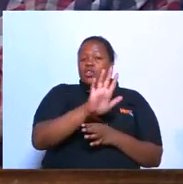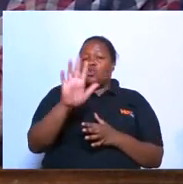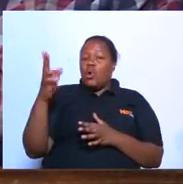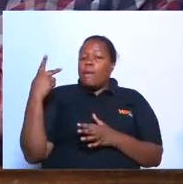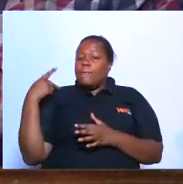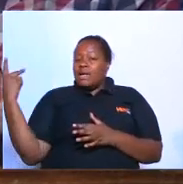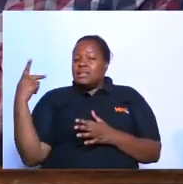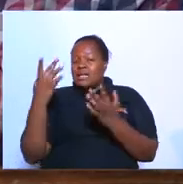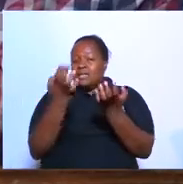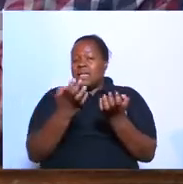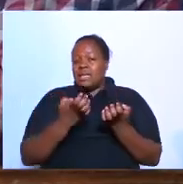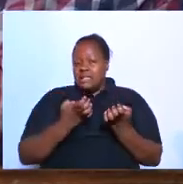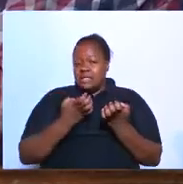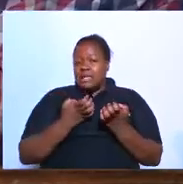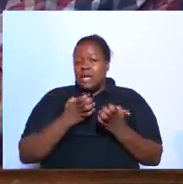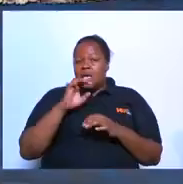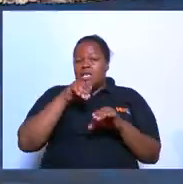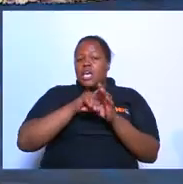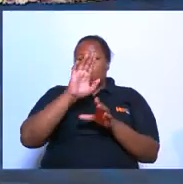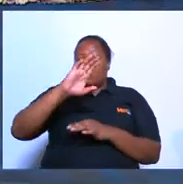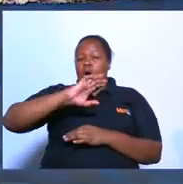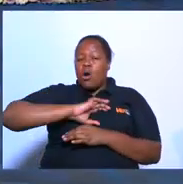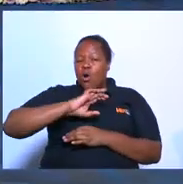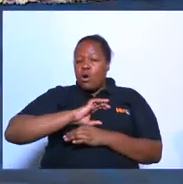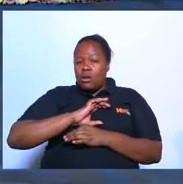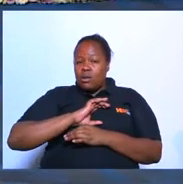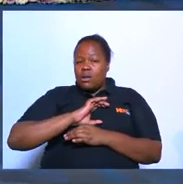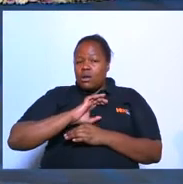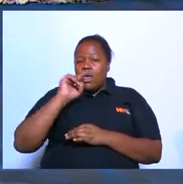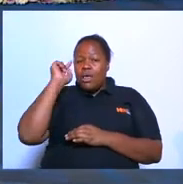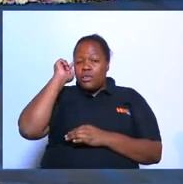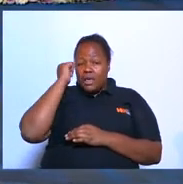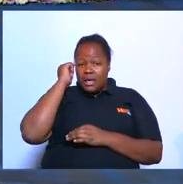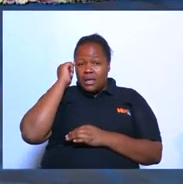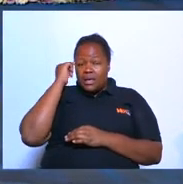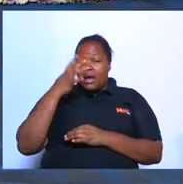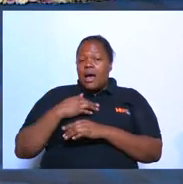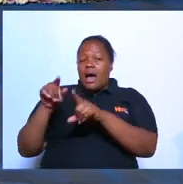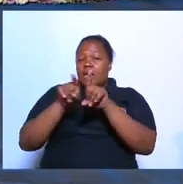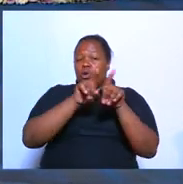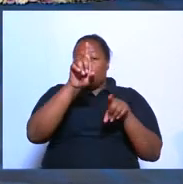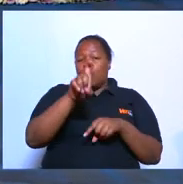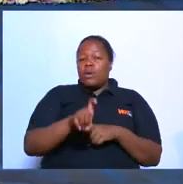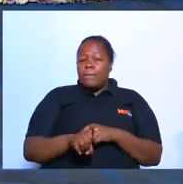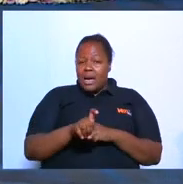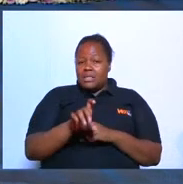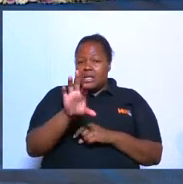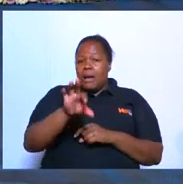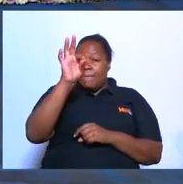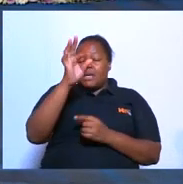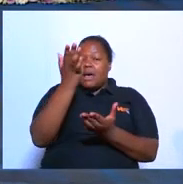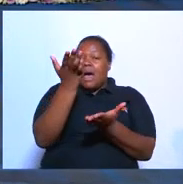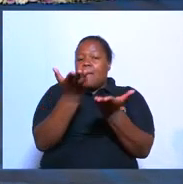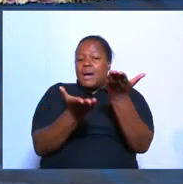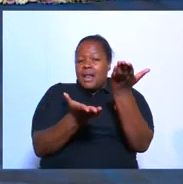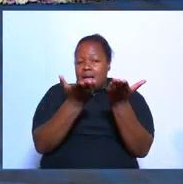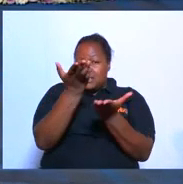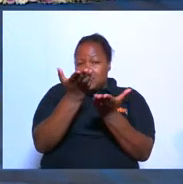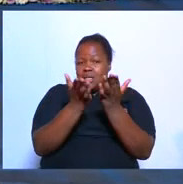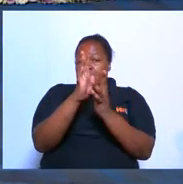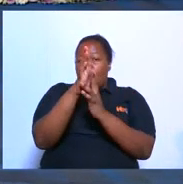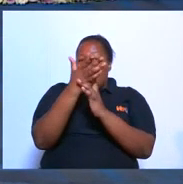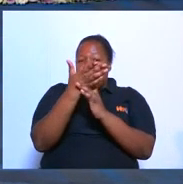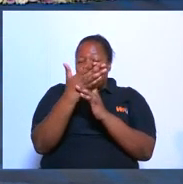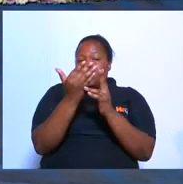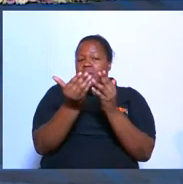partner's needs at your own expense we need to strike a balance between